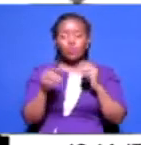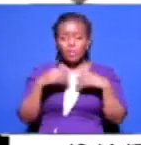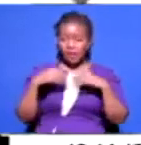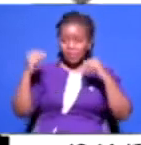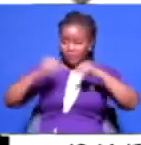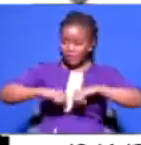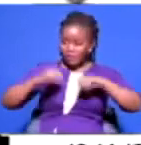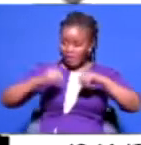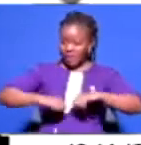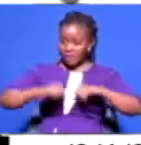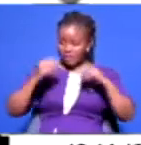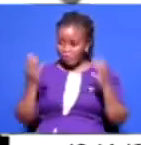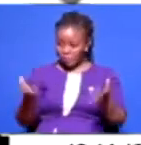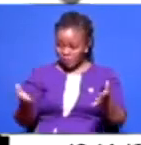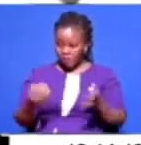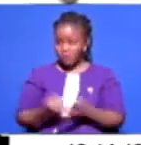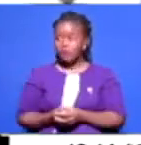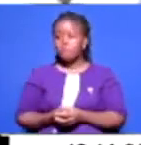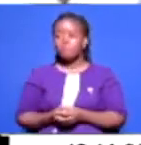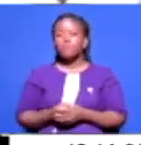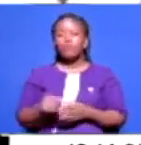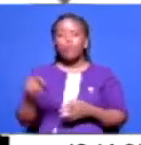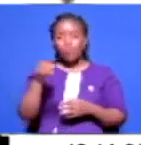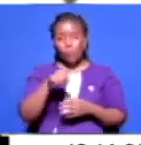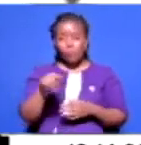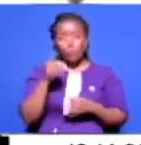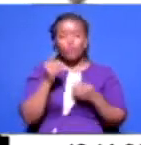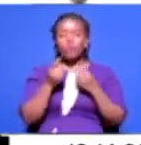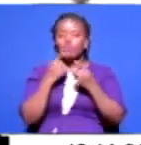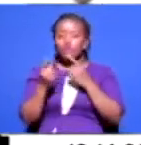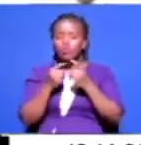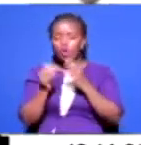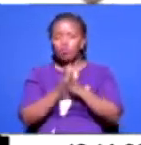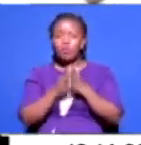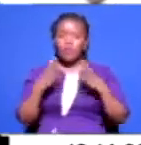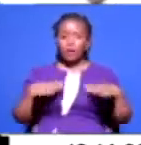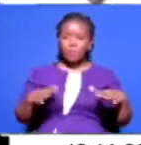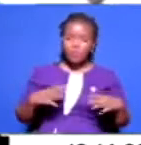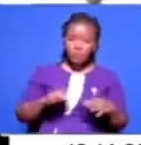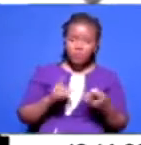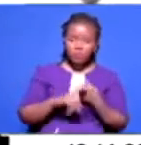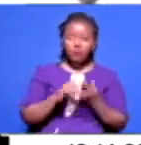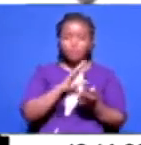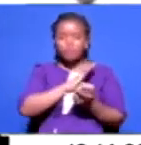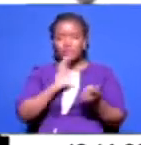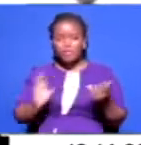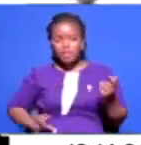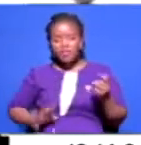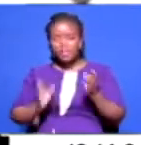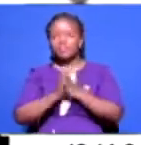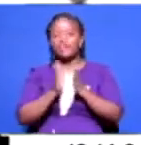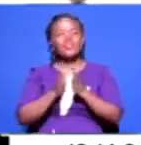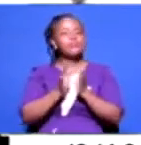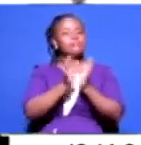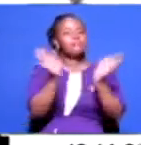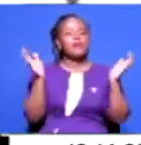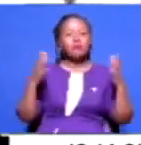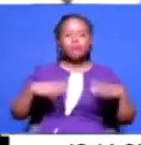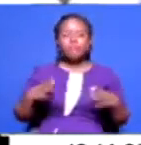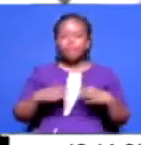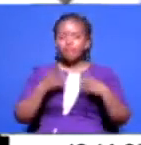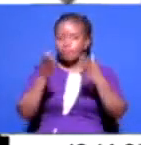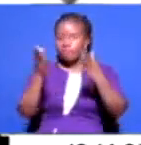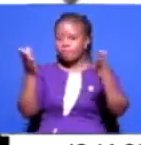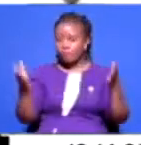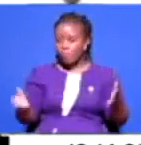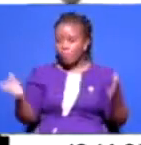that we will have to talk with our people, our Christians, and the public in general to